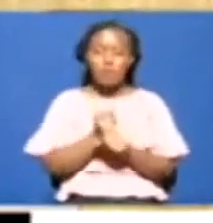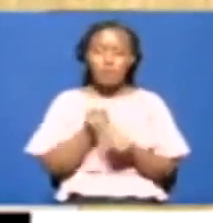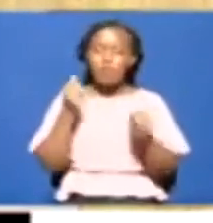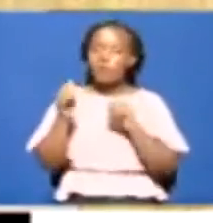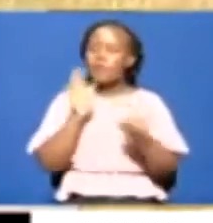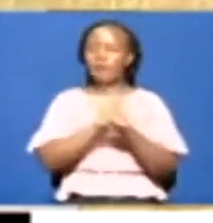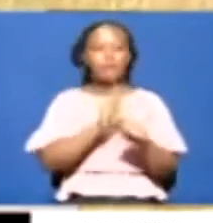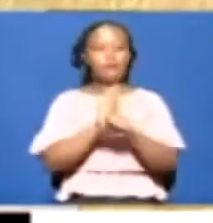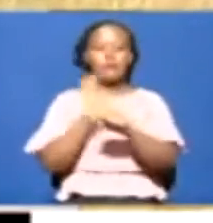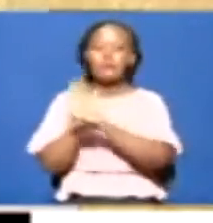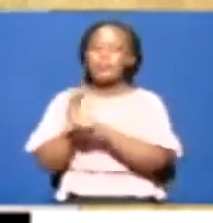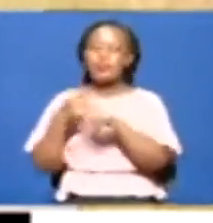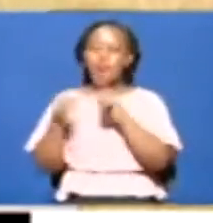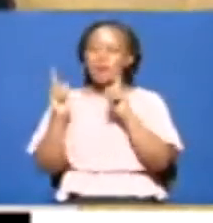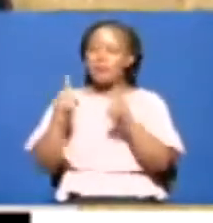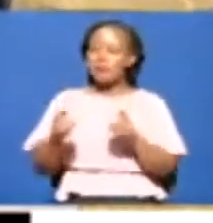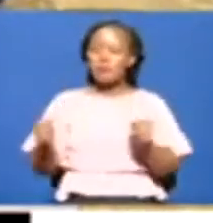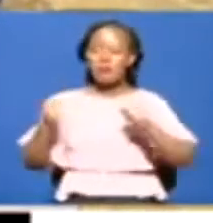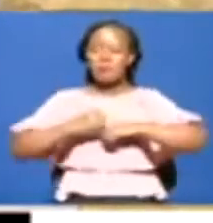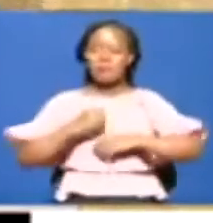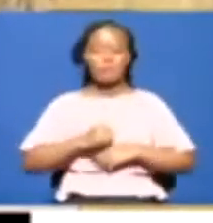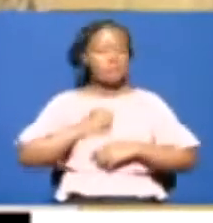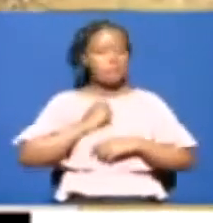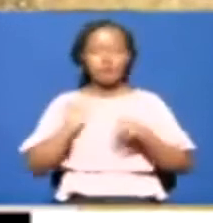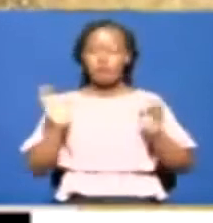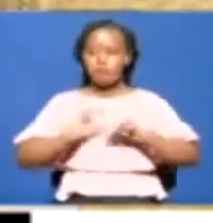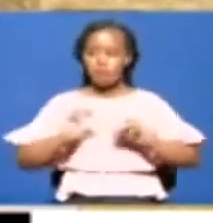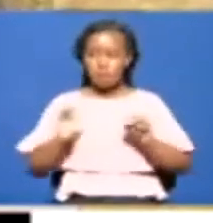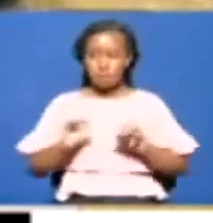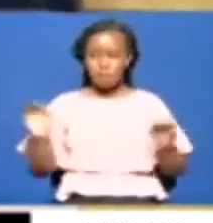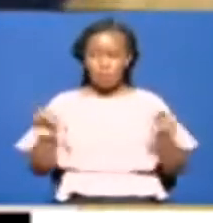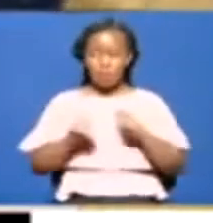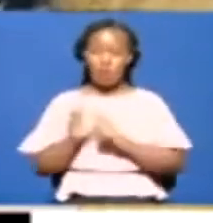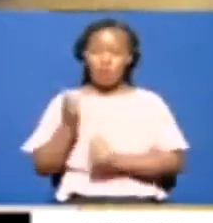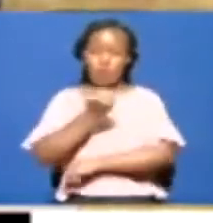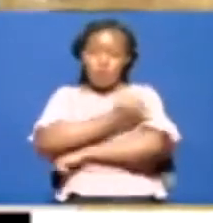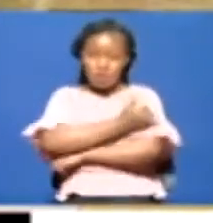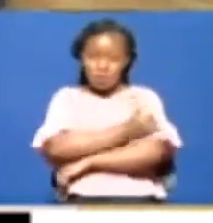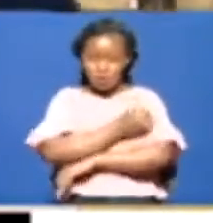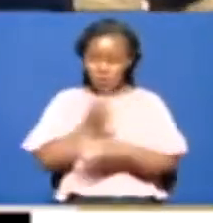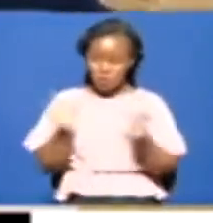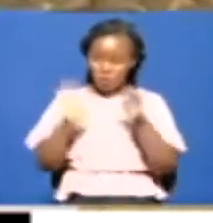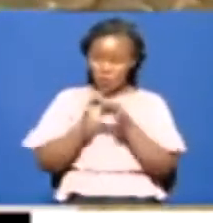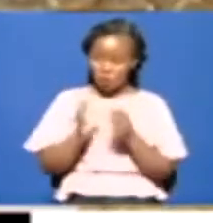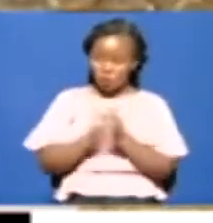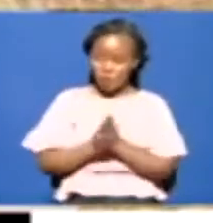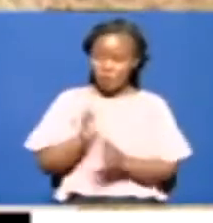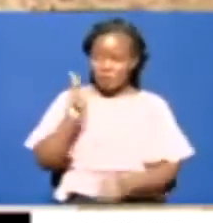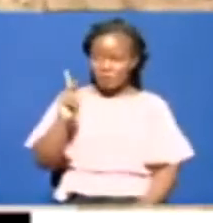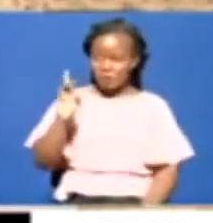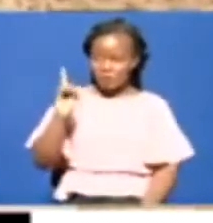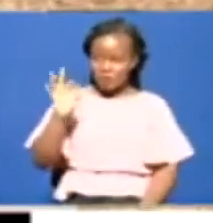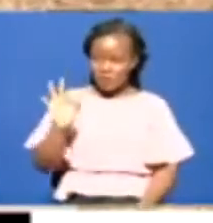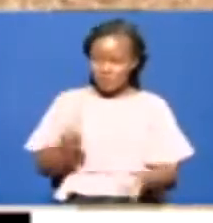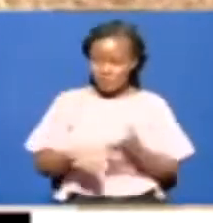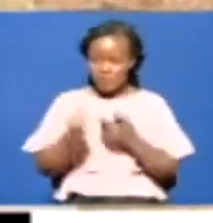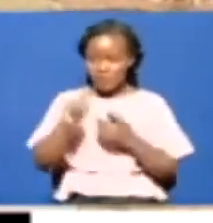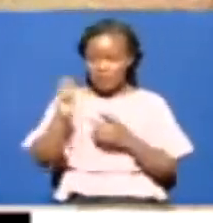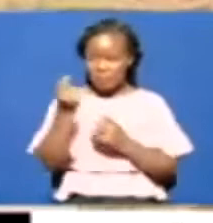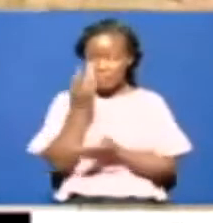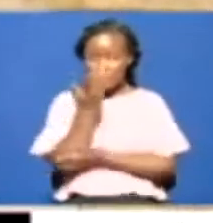desk officers. During the event, the institute, in collaboration with Kenya Defense Force, the Kenya Forest Service Equity